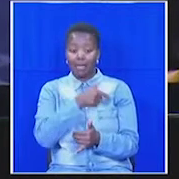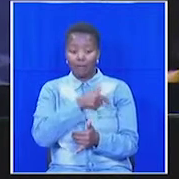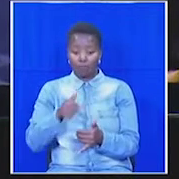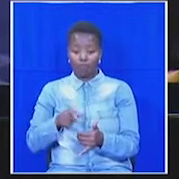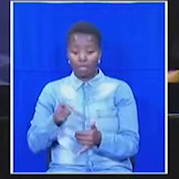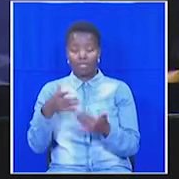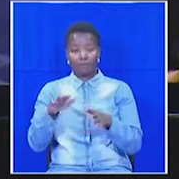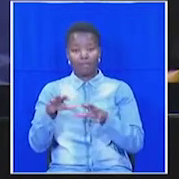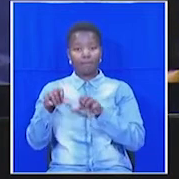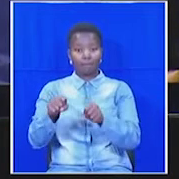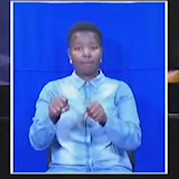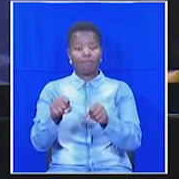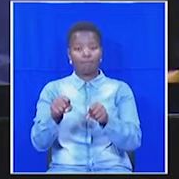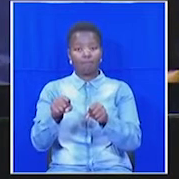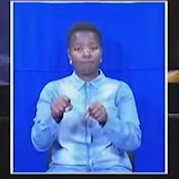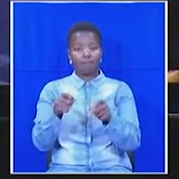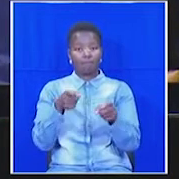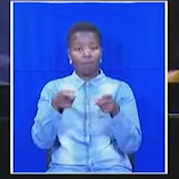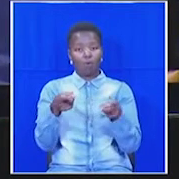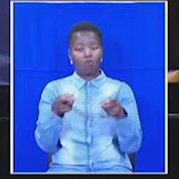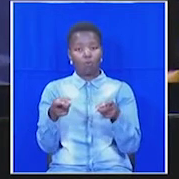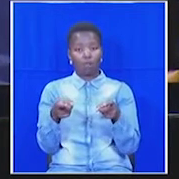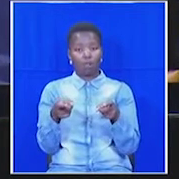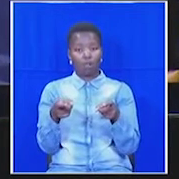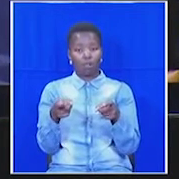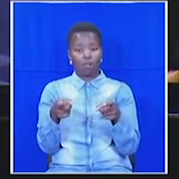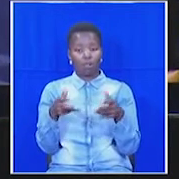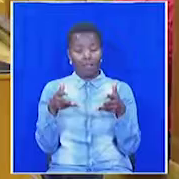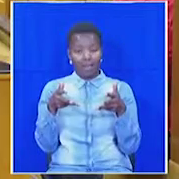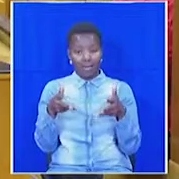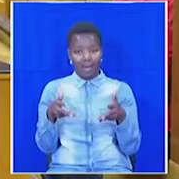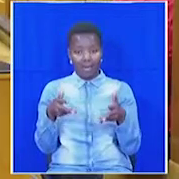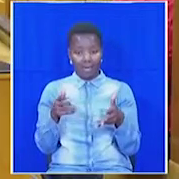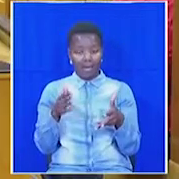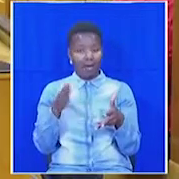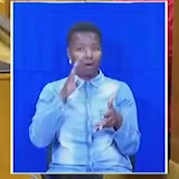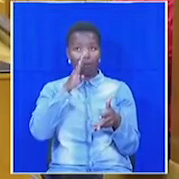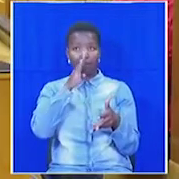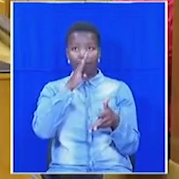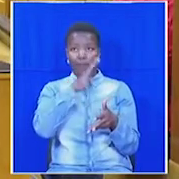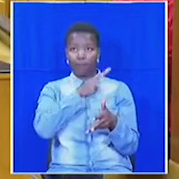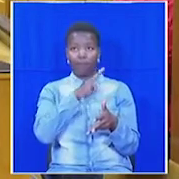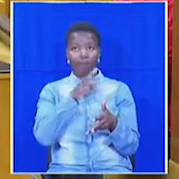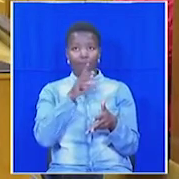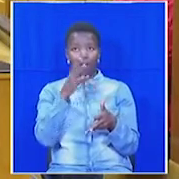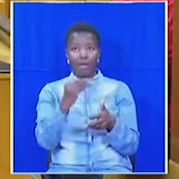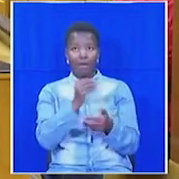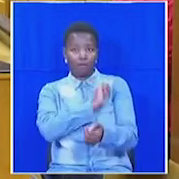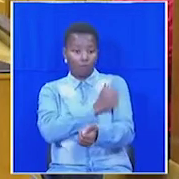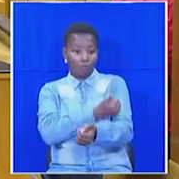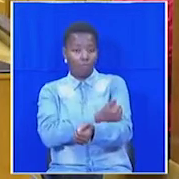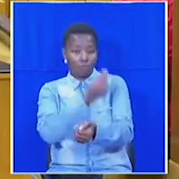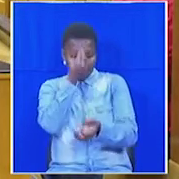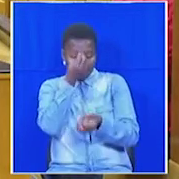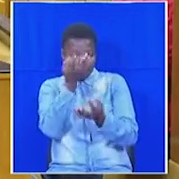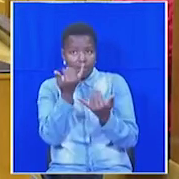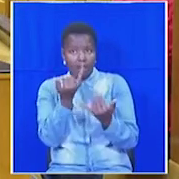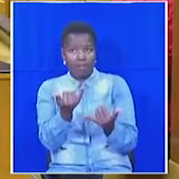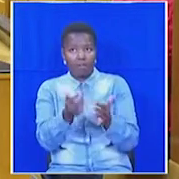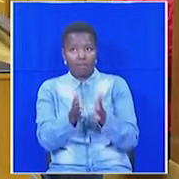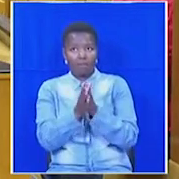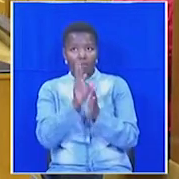captured the land. So that there's no competent authority which has made that determination. Can you rule